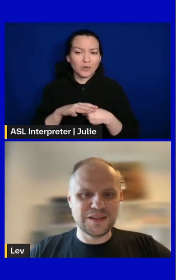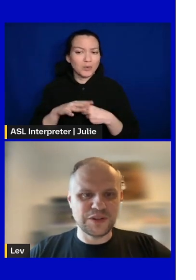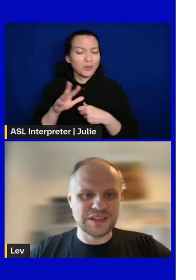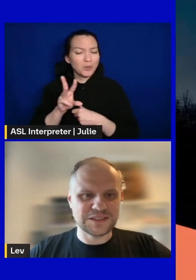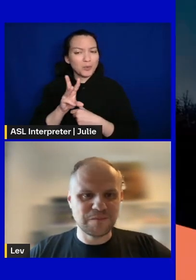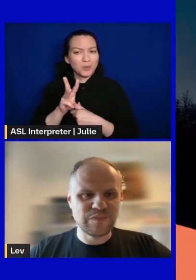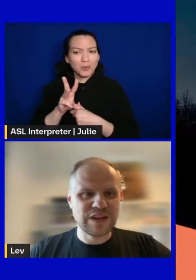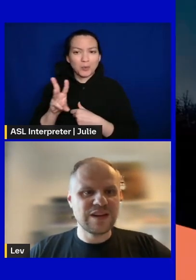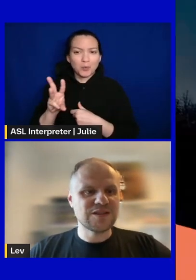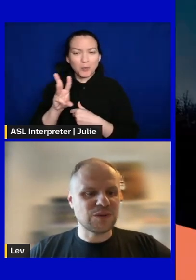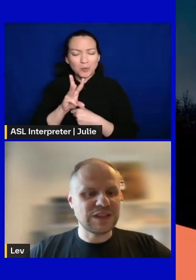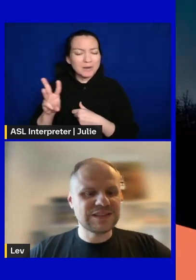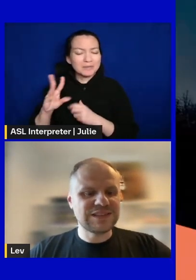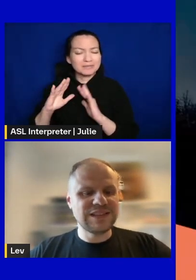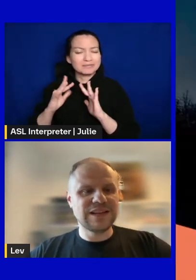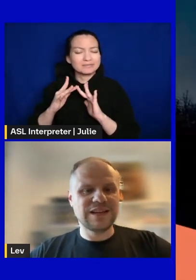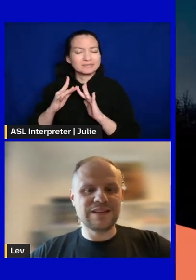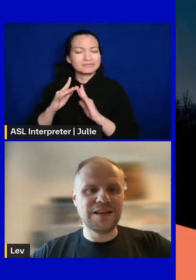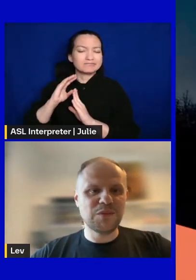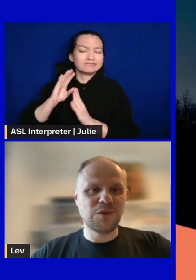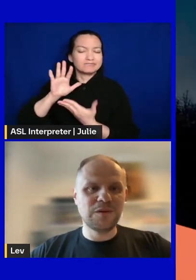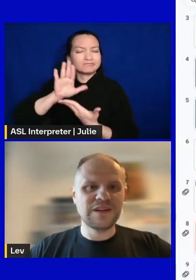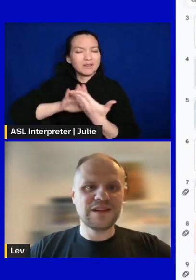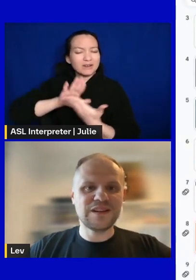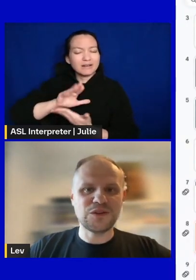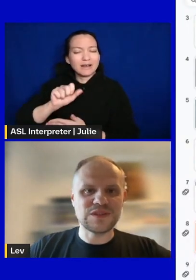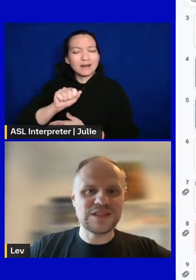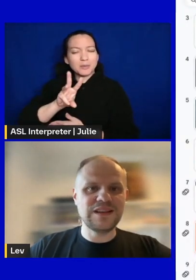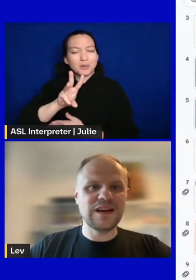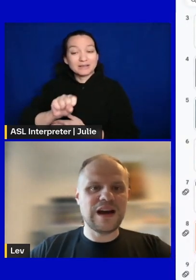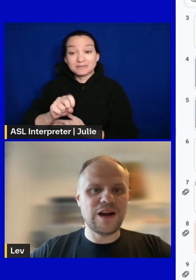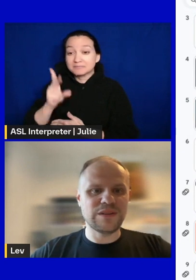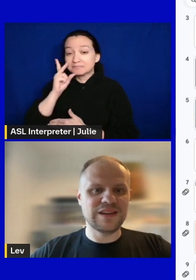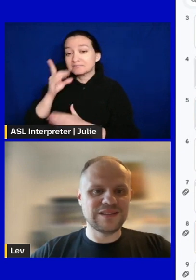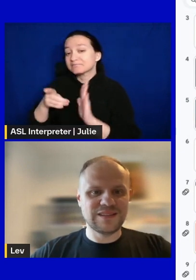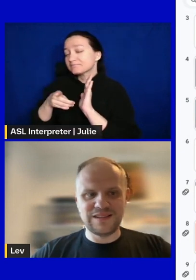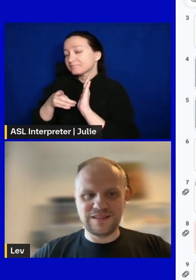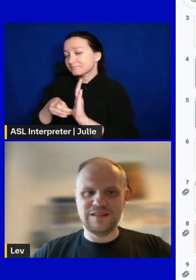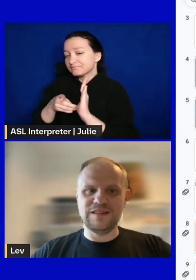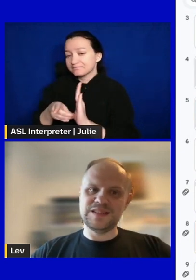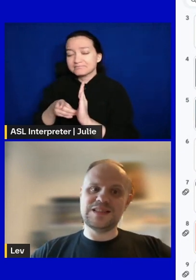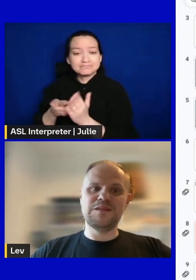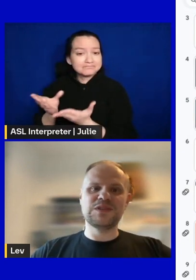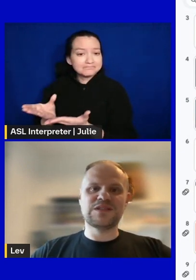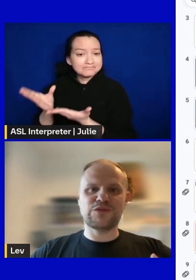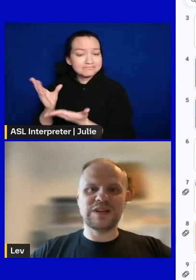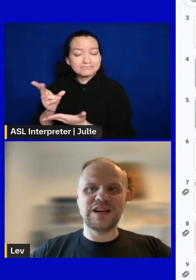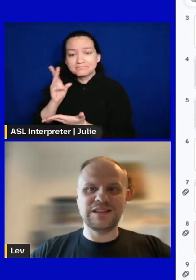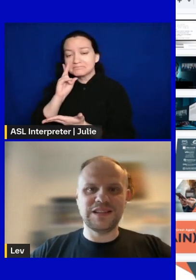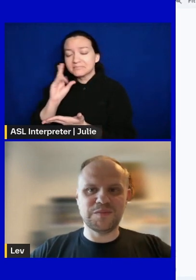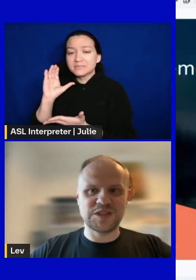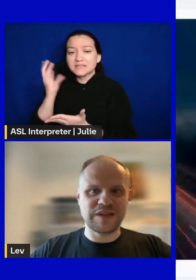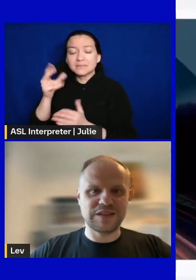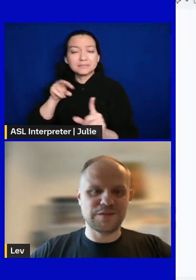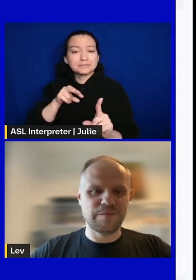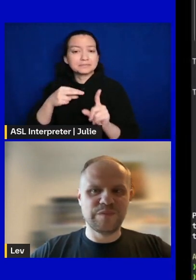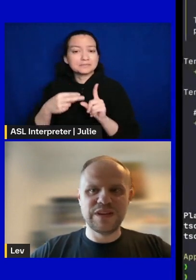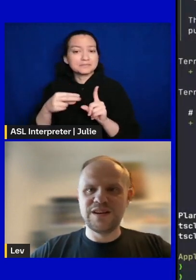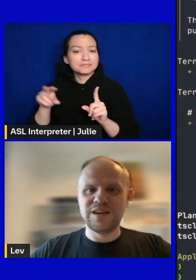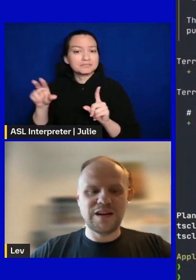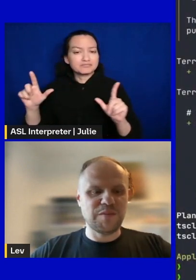like AWS. So let's see a demo to see how that seems from the candidate